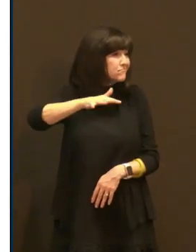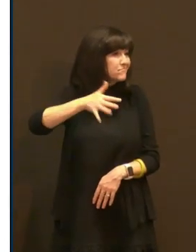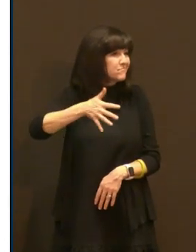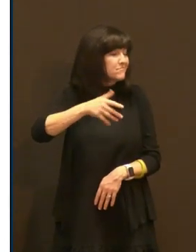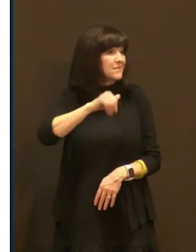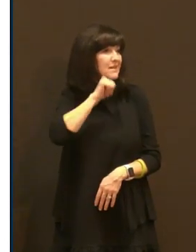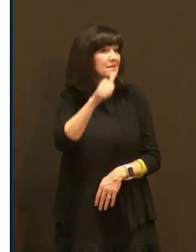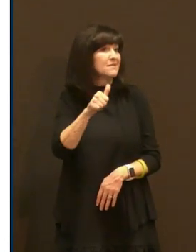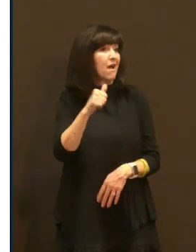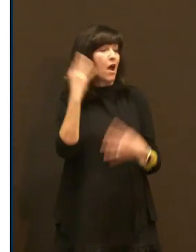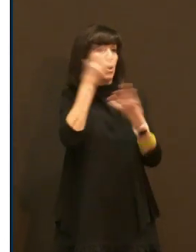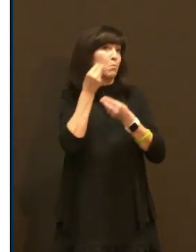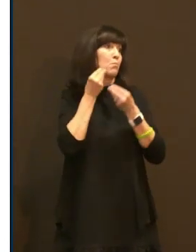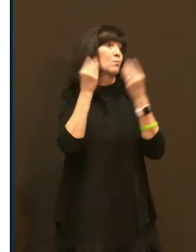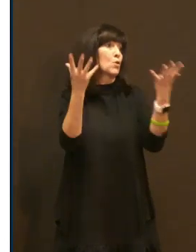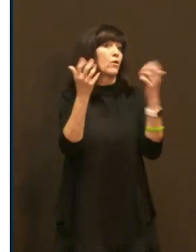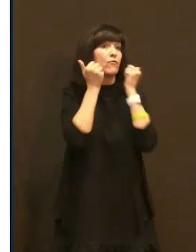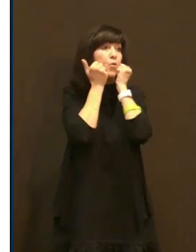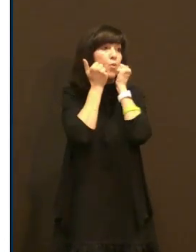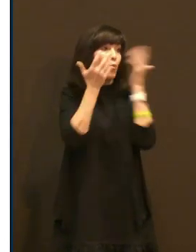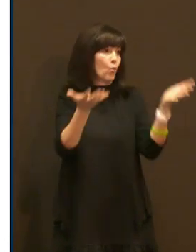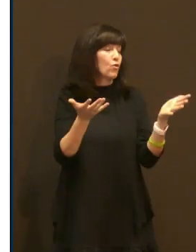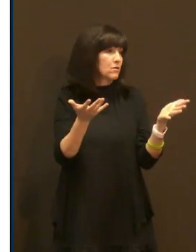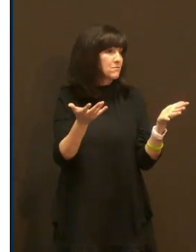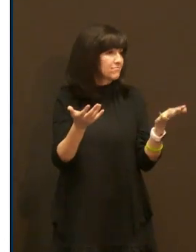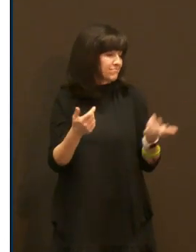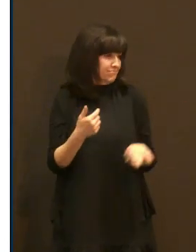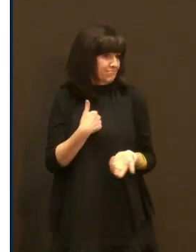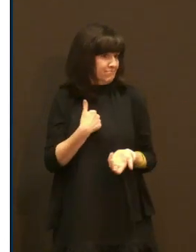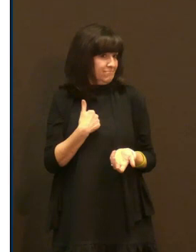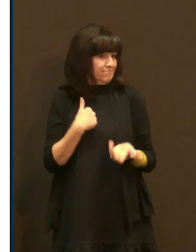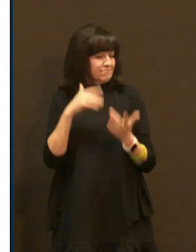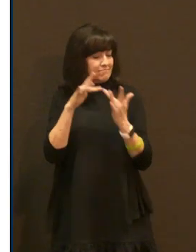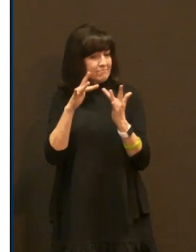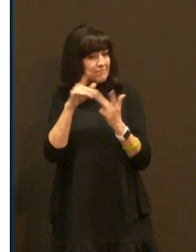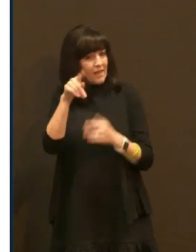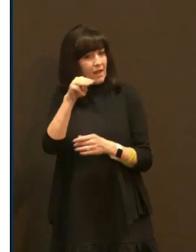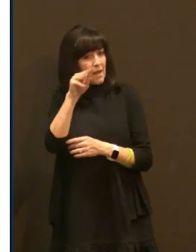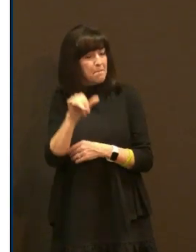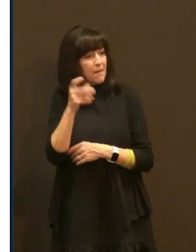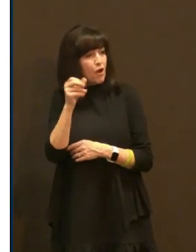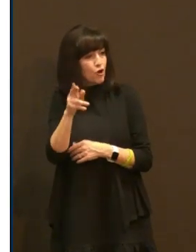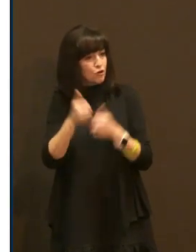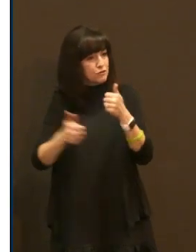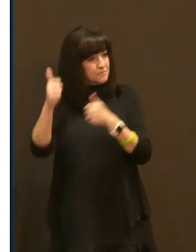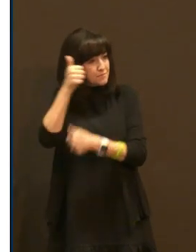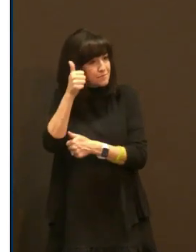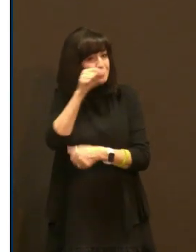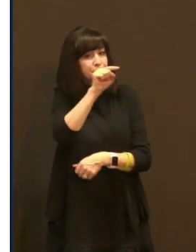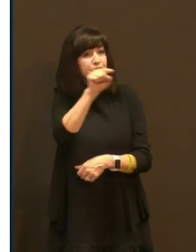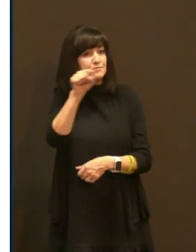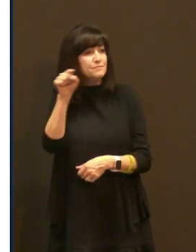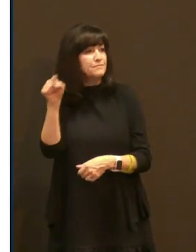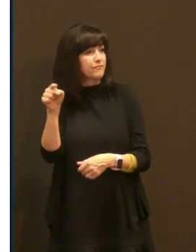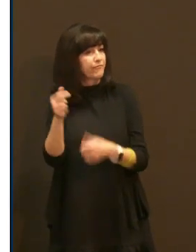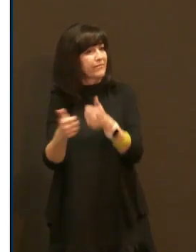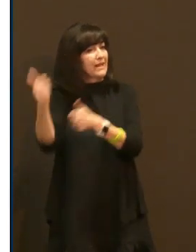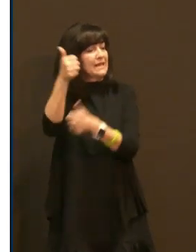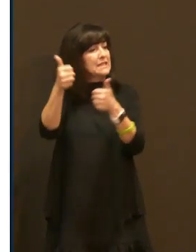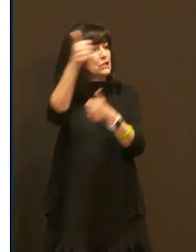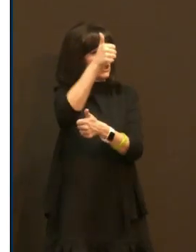certainly on Saturday, as I was in contact with Mayor Coons and Speaker Schwarzkopf, and I